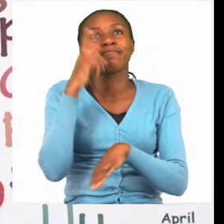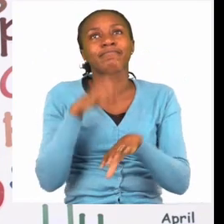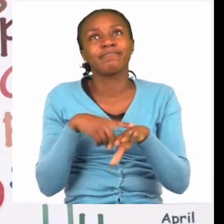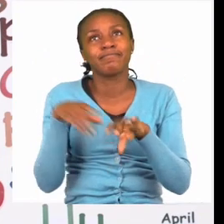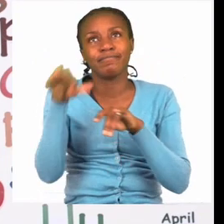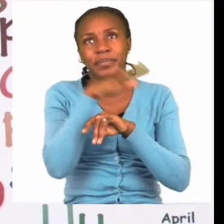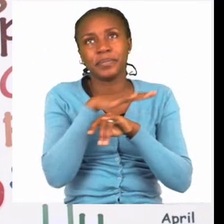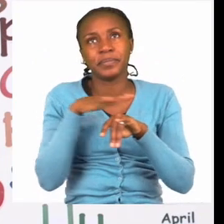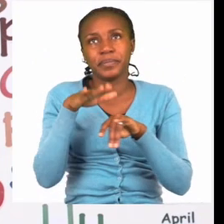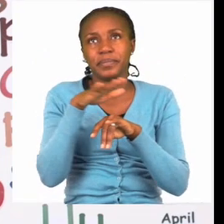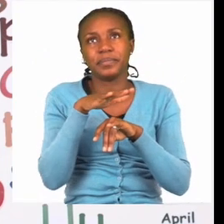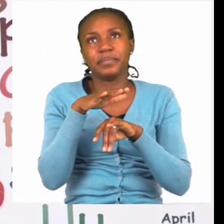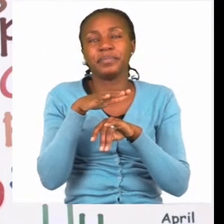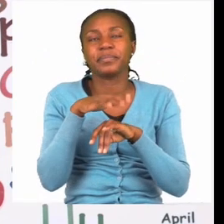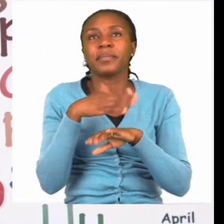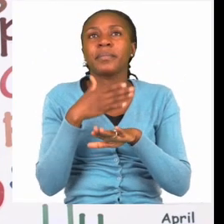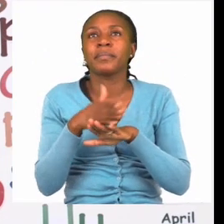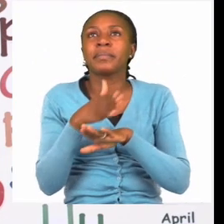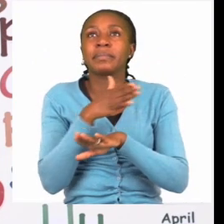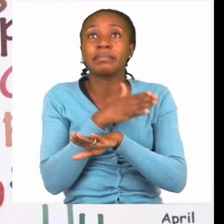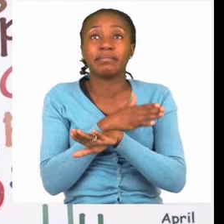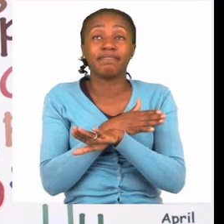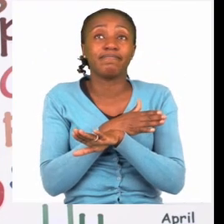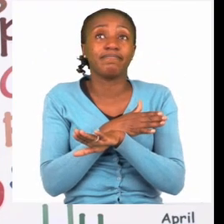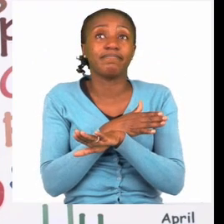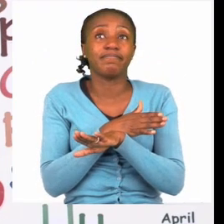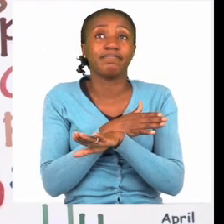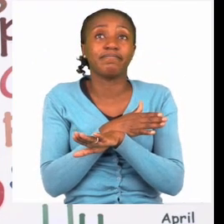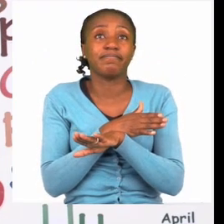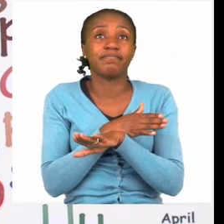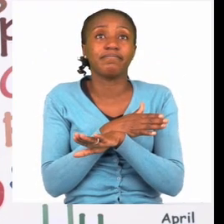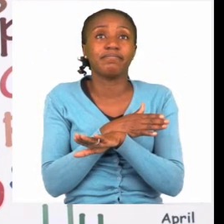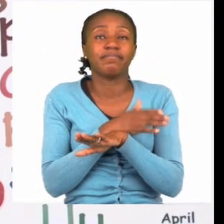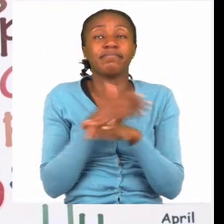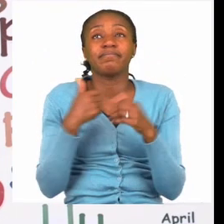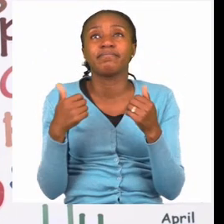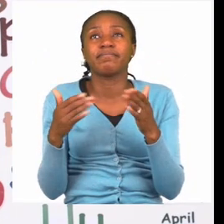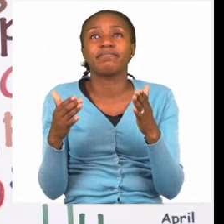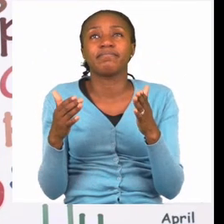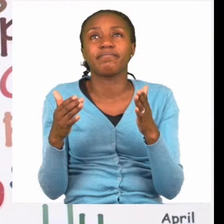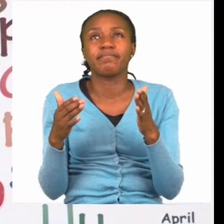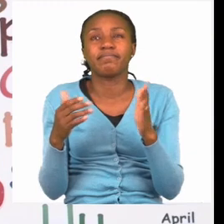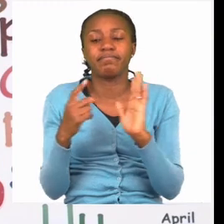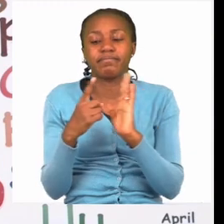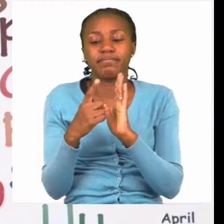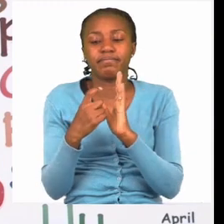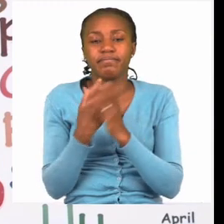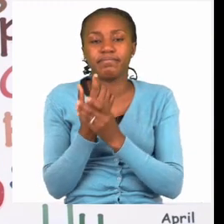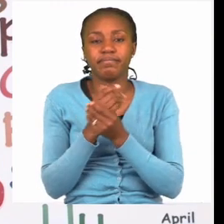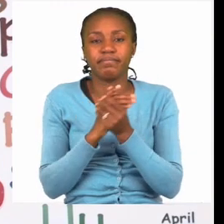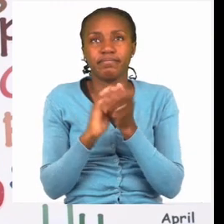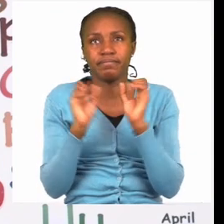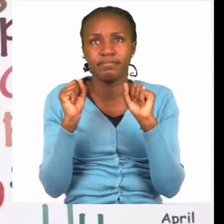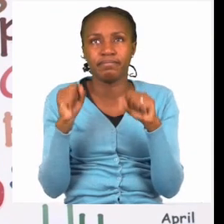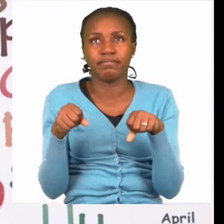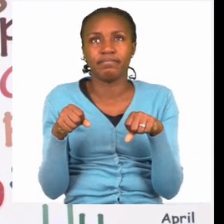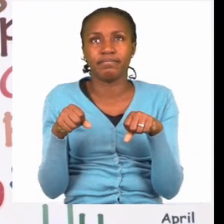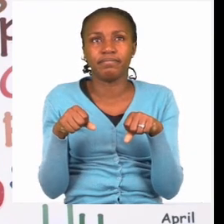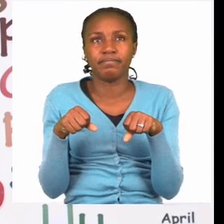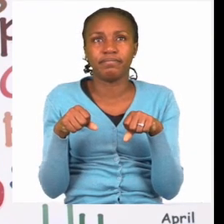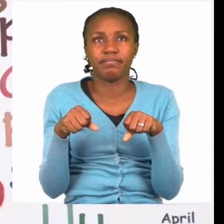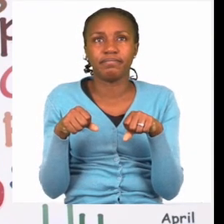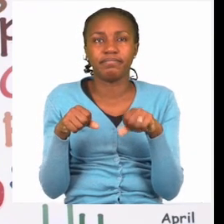and Animals. Now, everyone, before we start with our lesson, let's